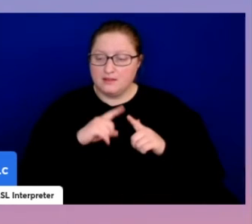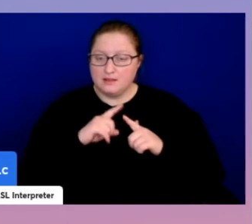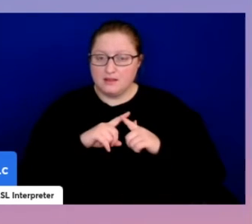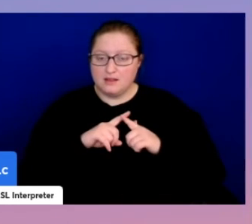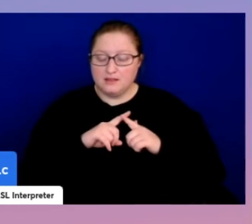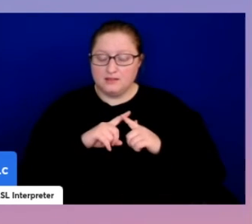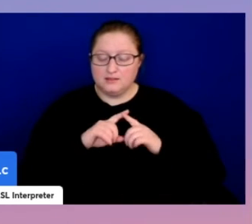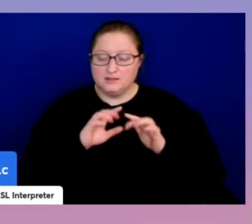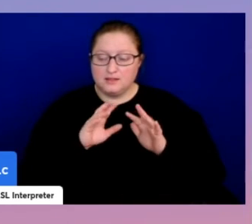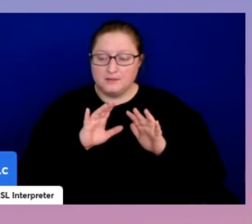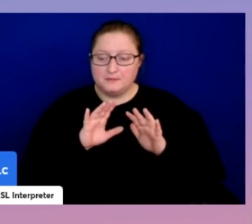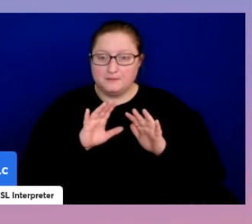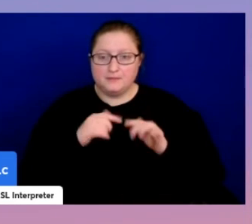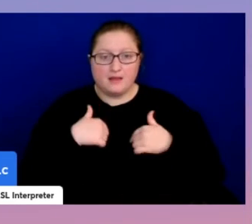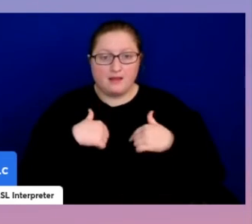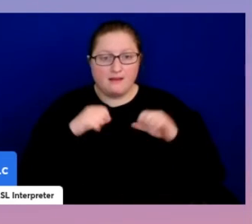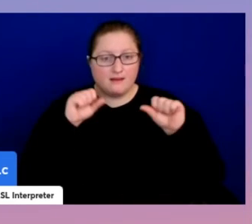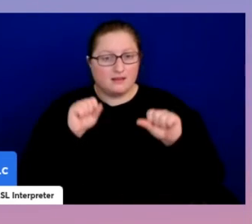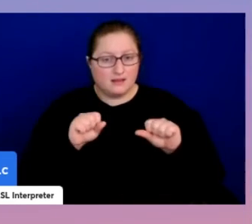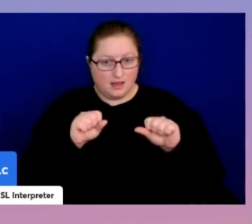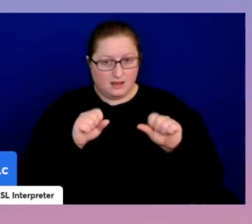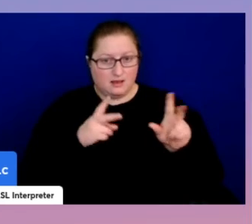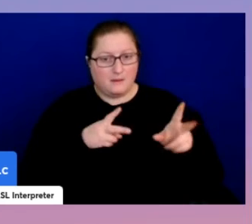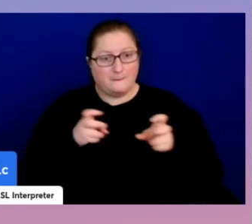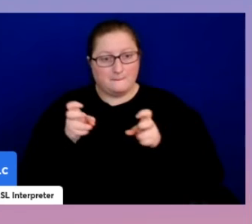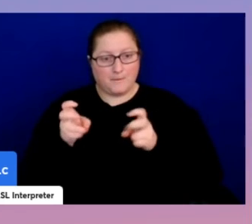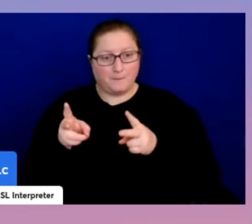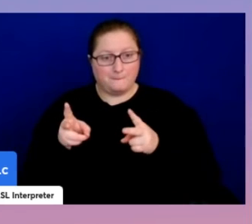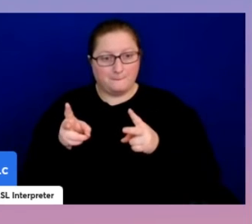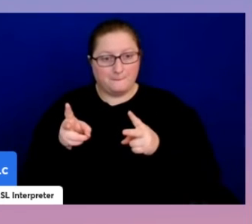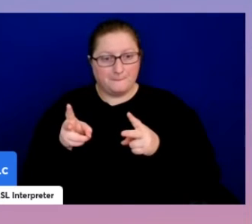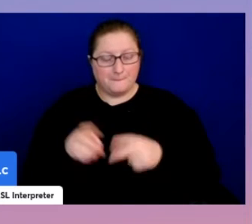I can put it here.